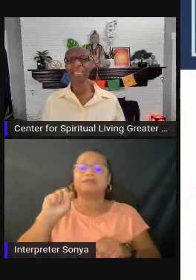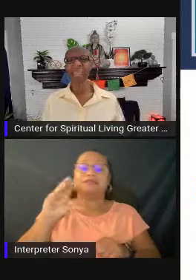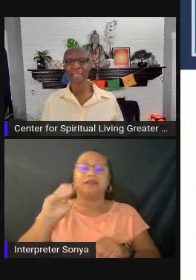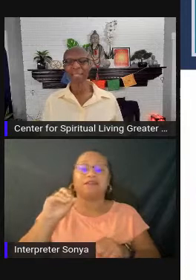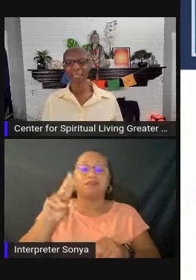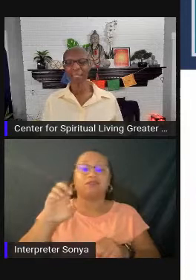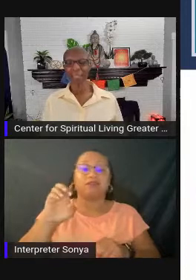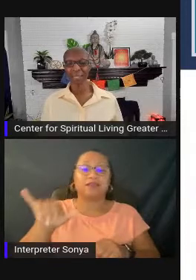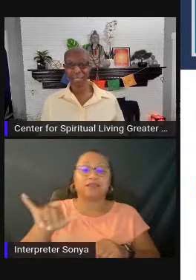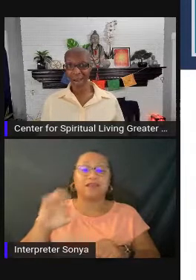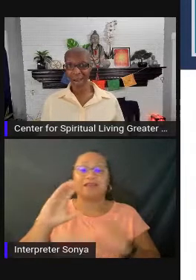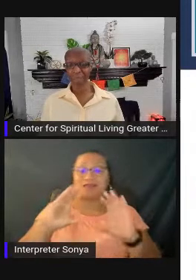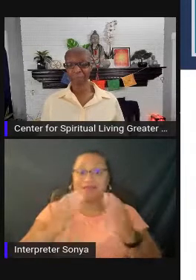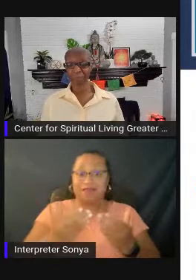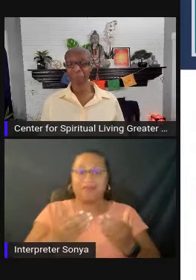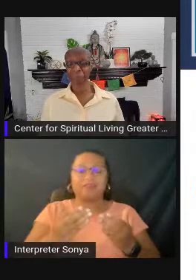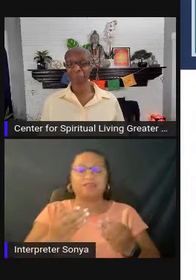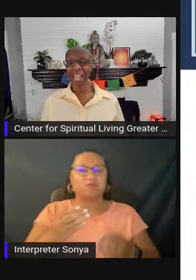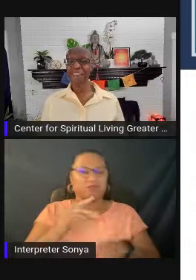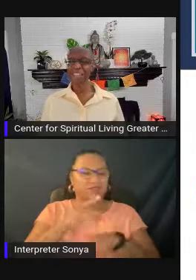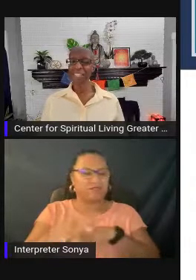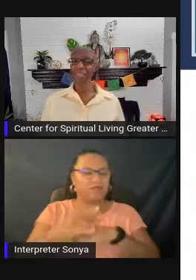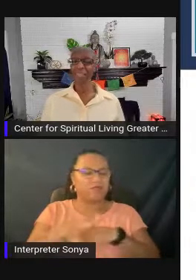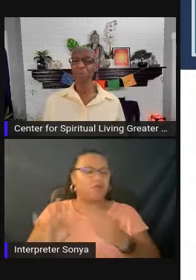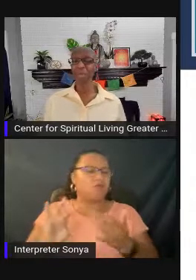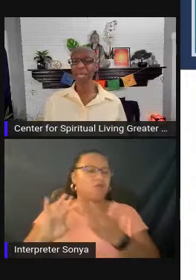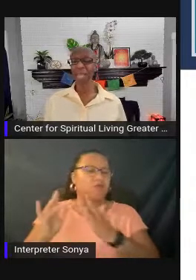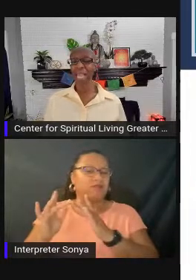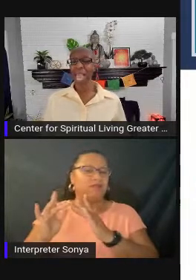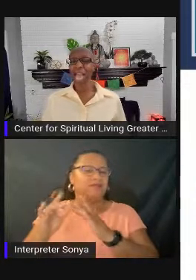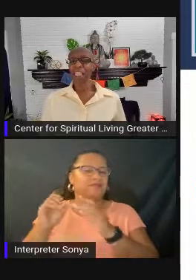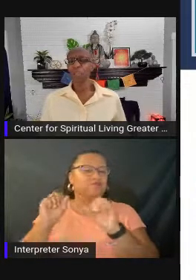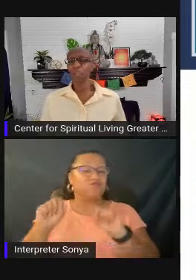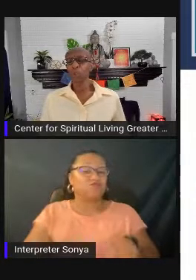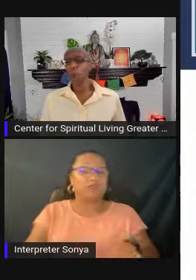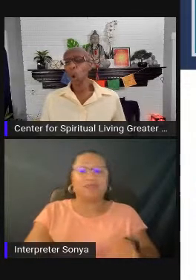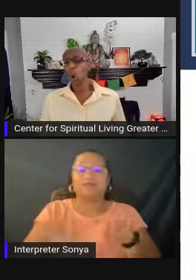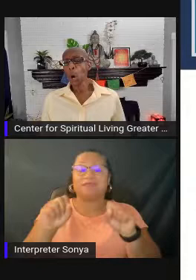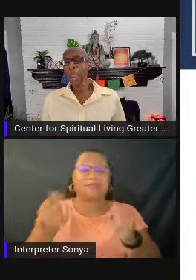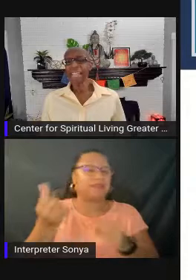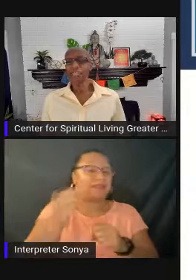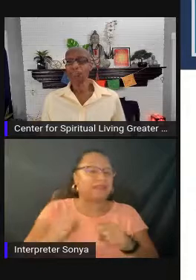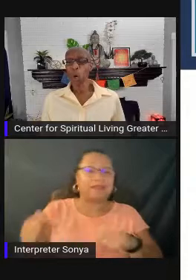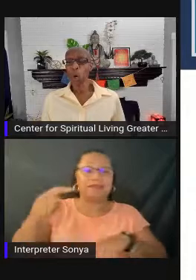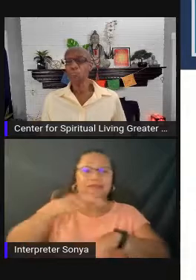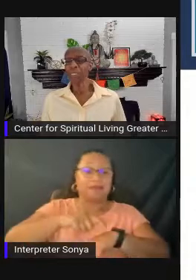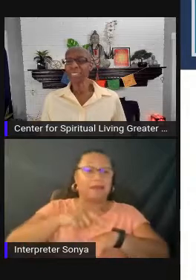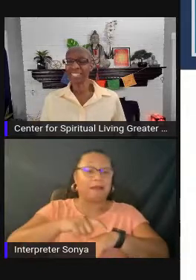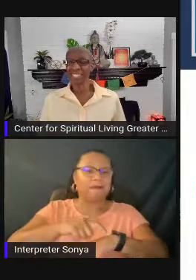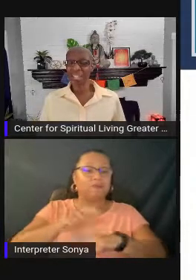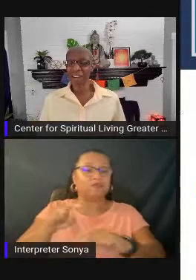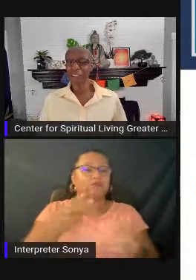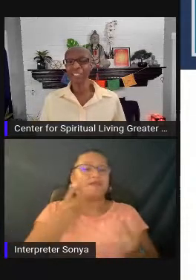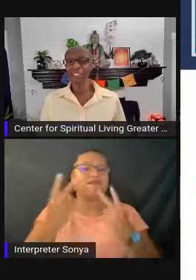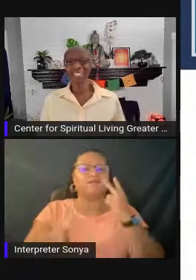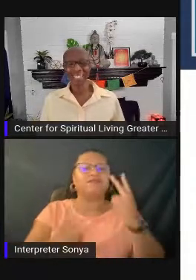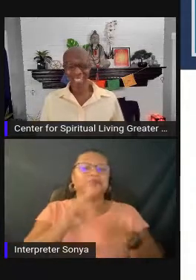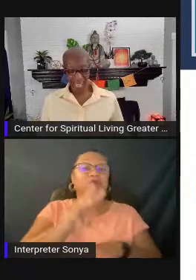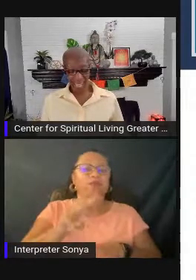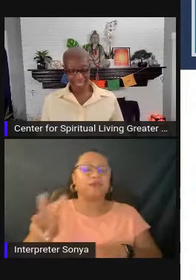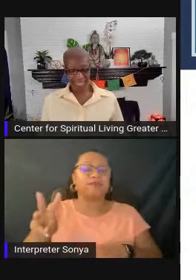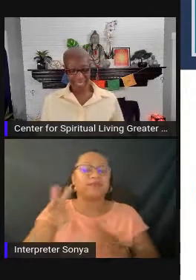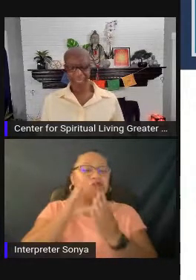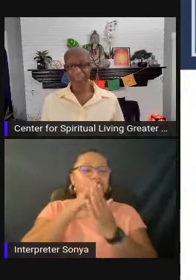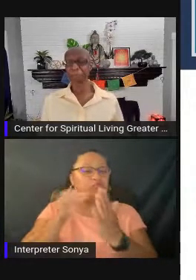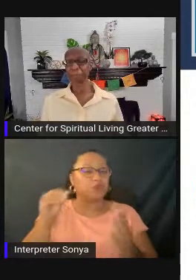be taken at any time. Visit the website and learn more and enroll in the discovery